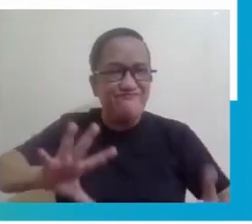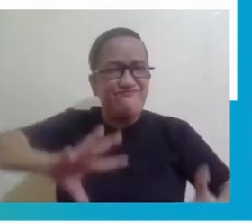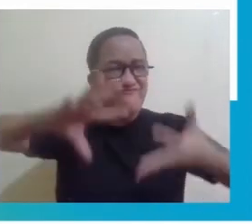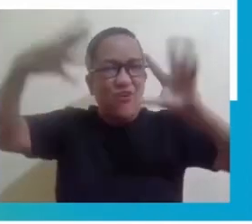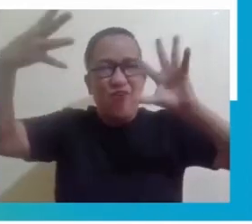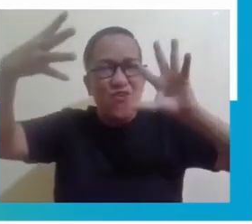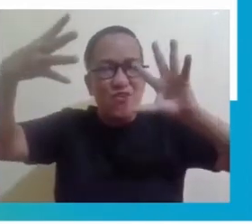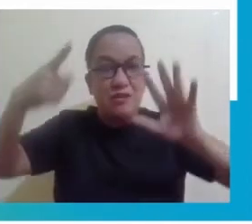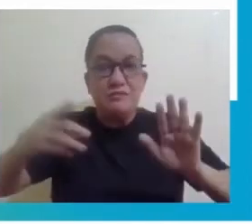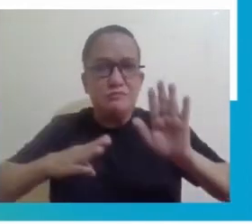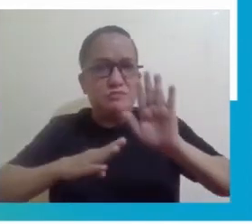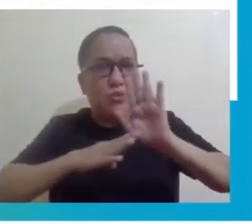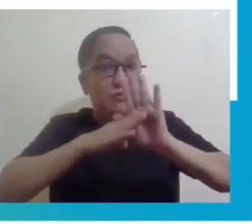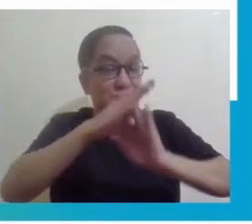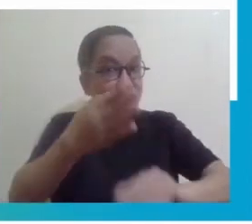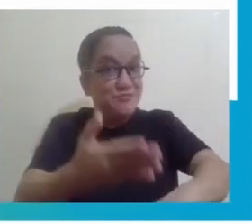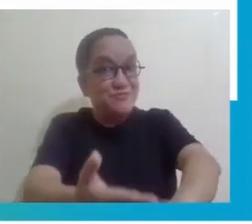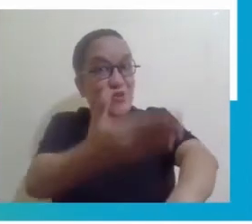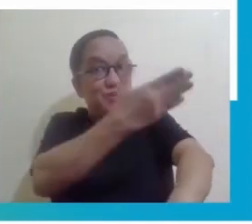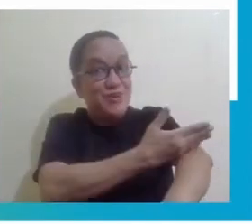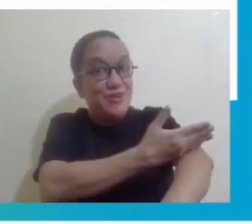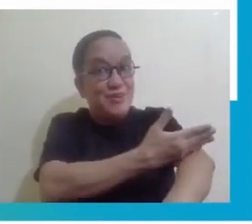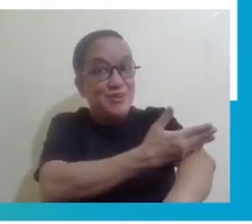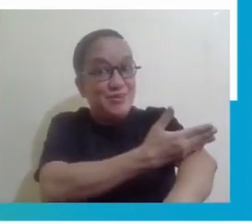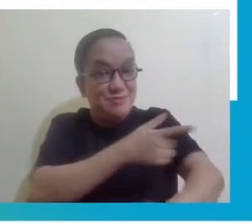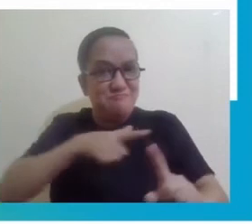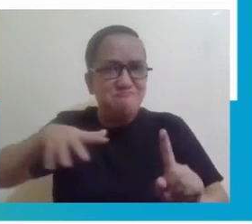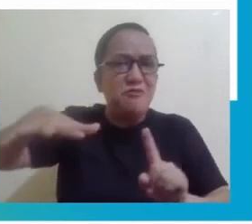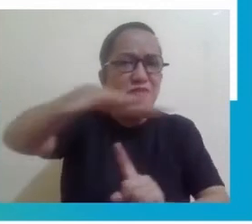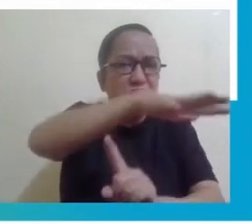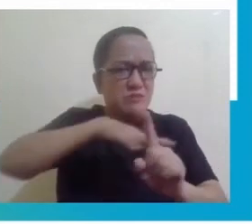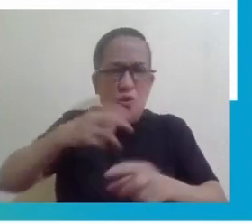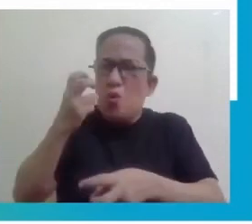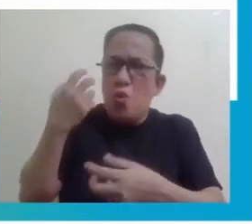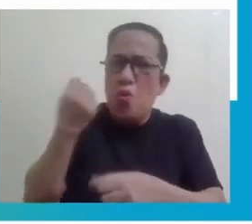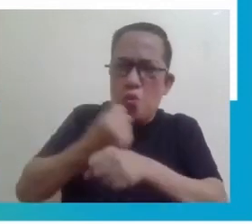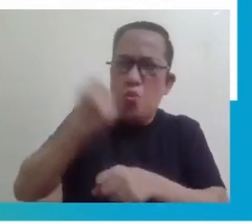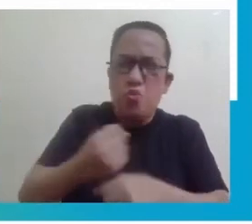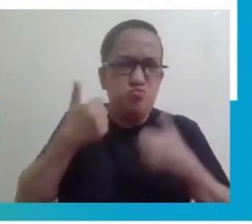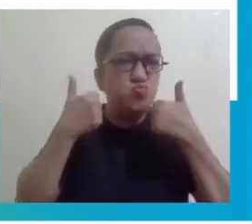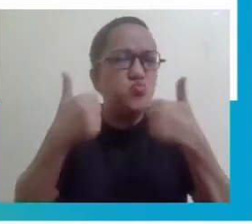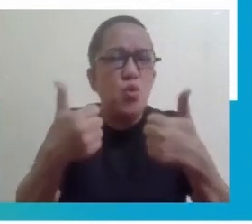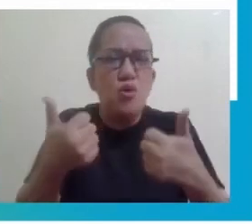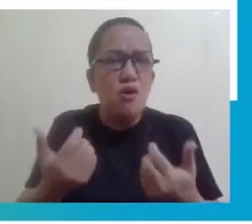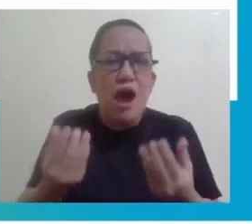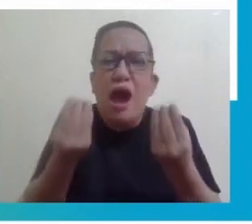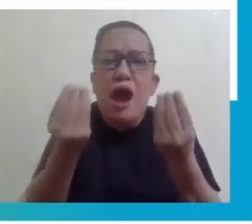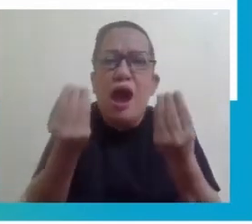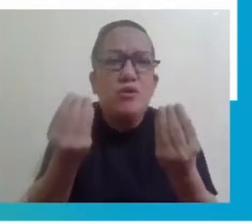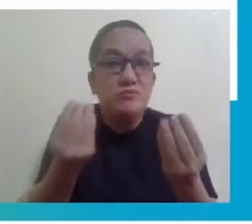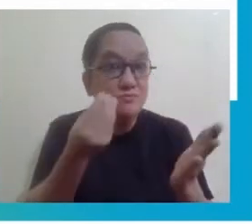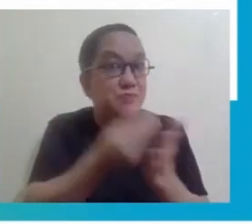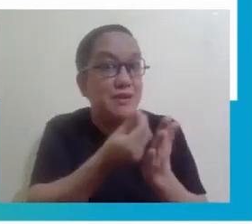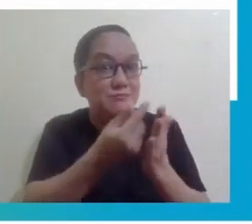environmental sustainability. It also highlights that to sustain economic growth, ADB's developing country